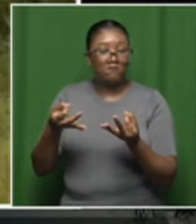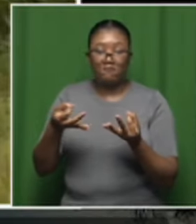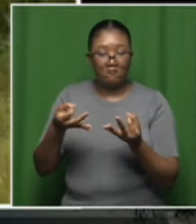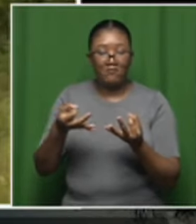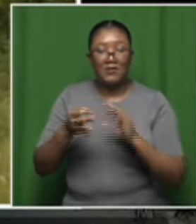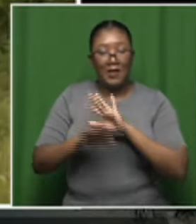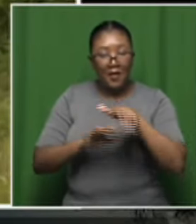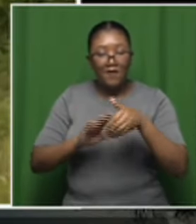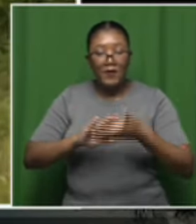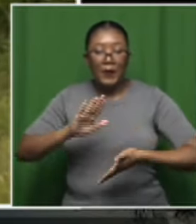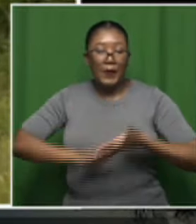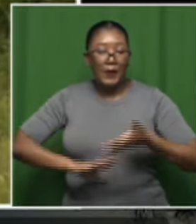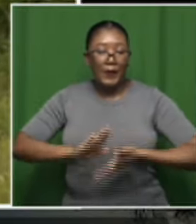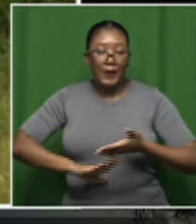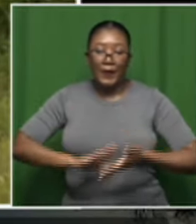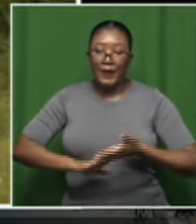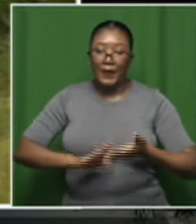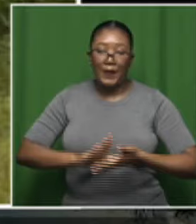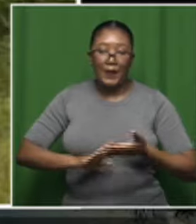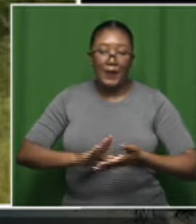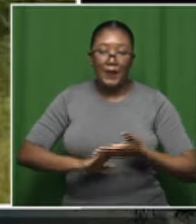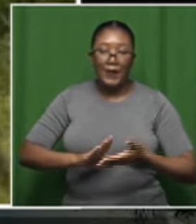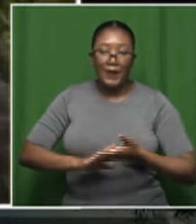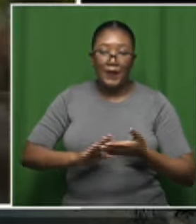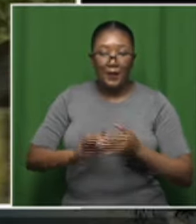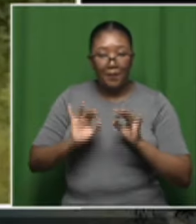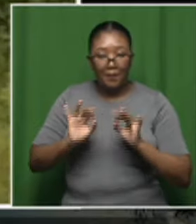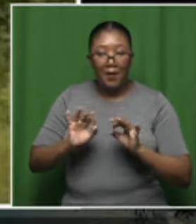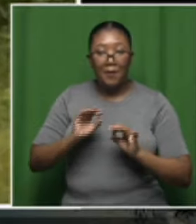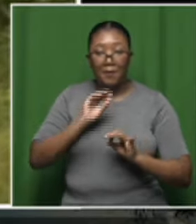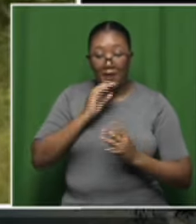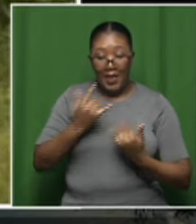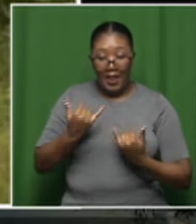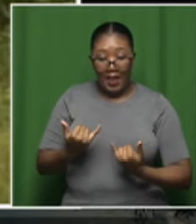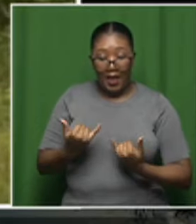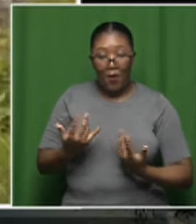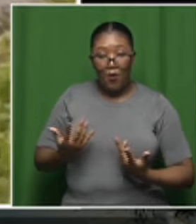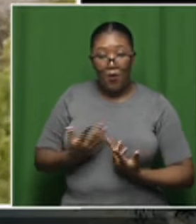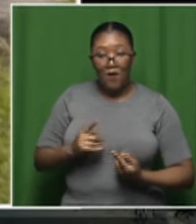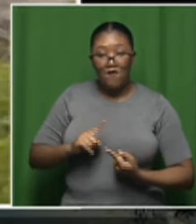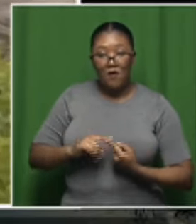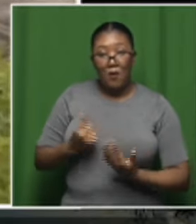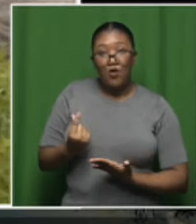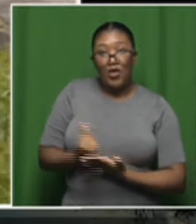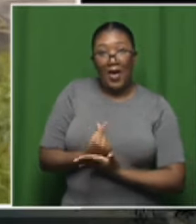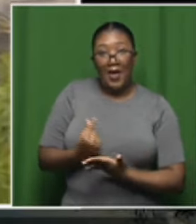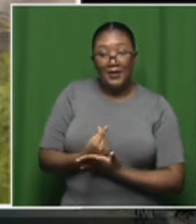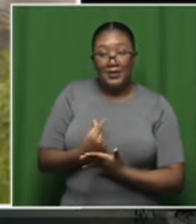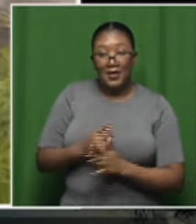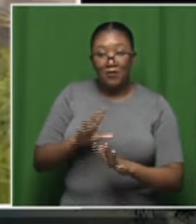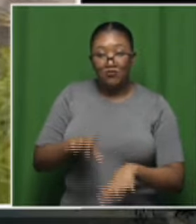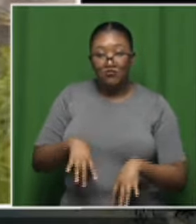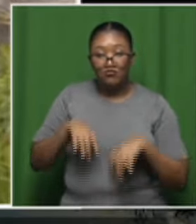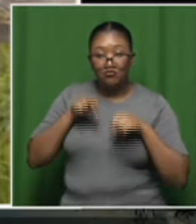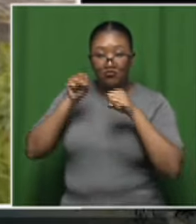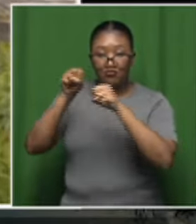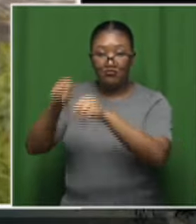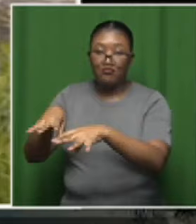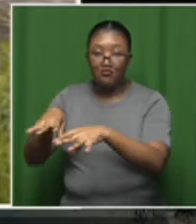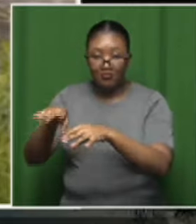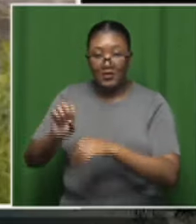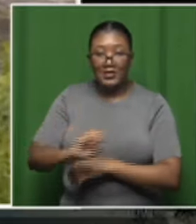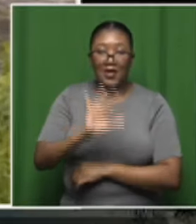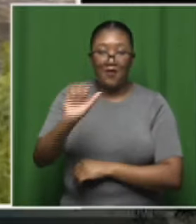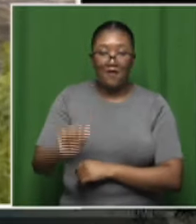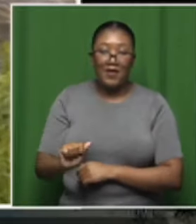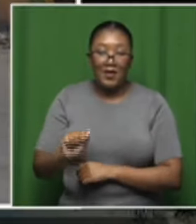transporting the bodies from Uganda to South Africa. But, these processes are very complex. You are going